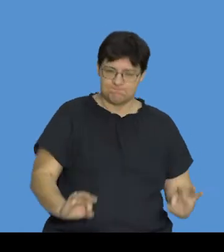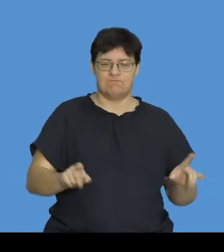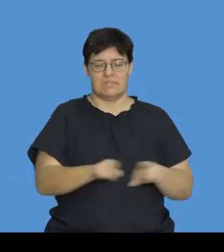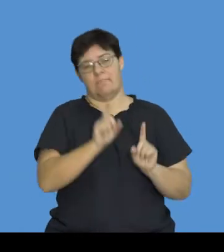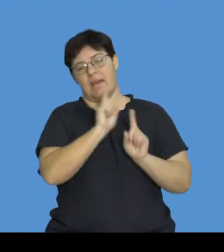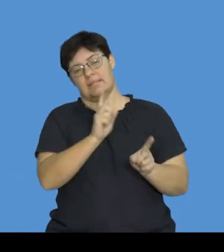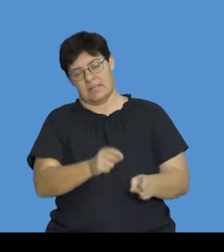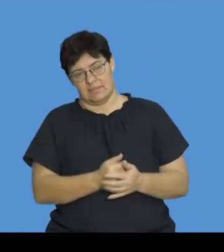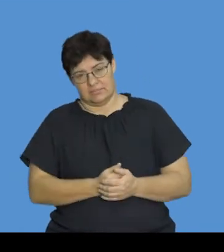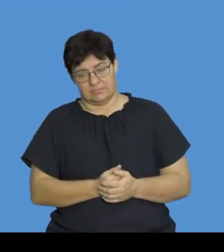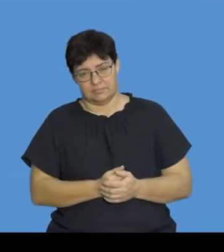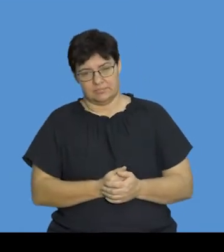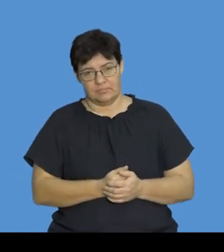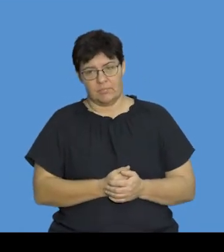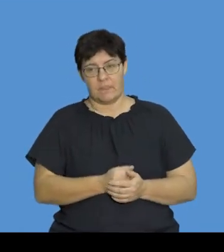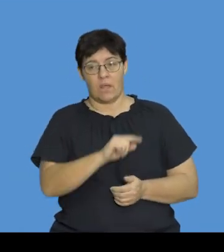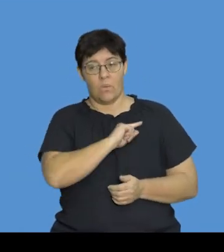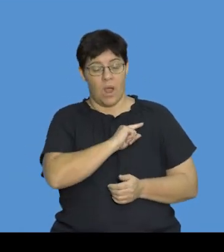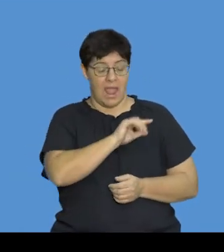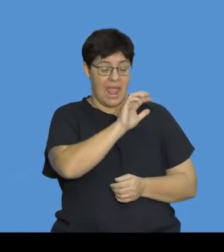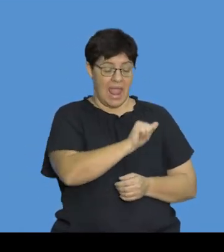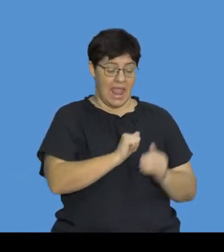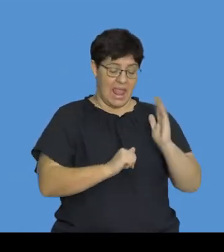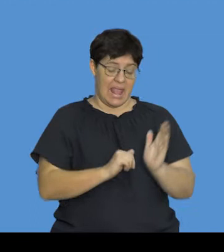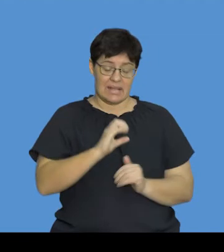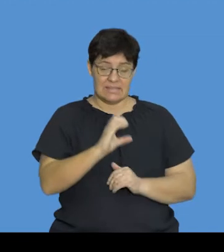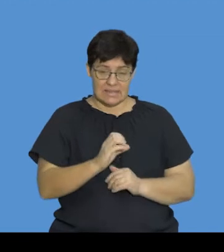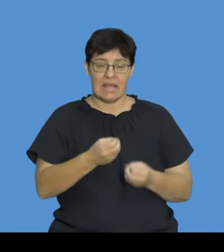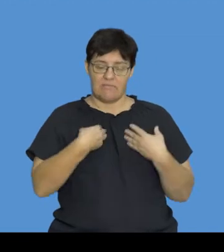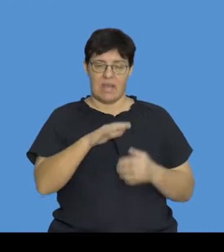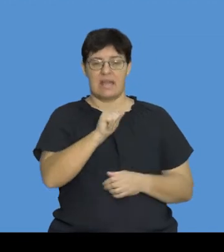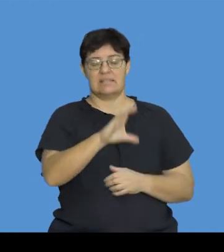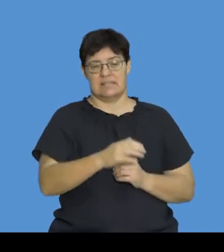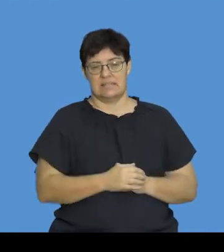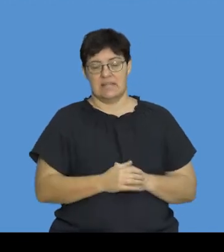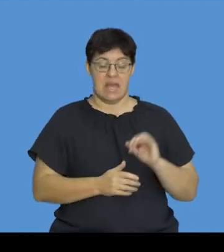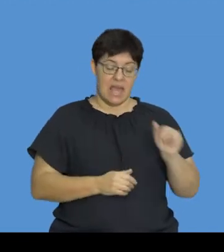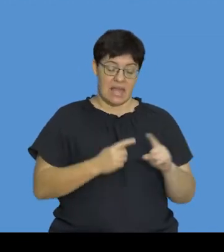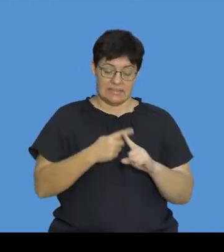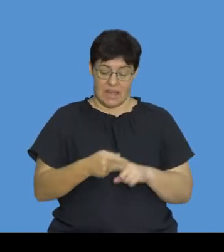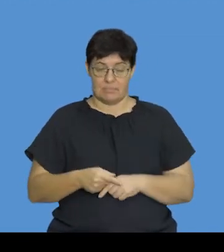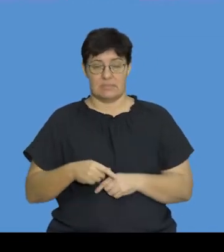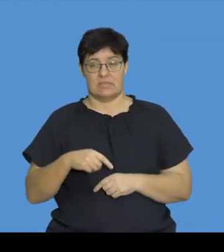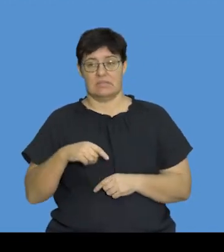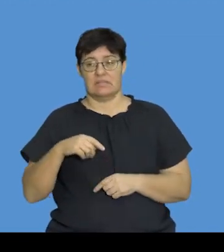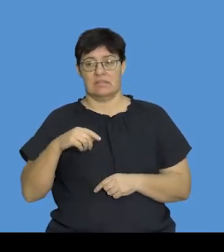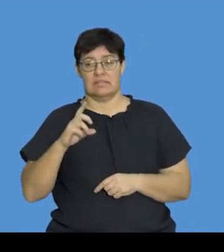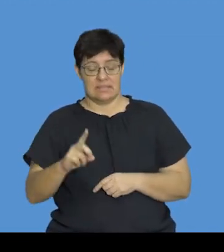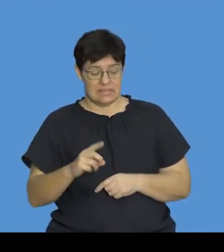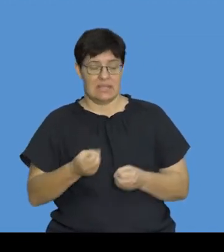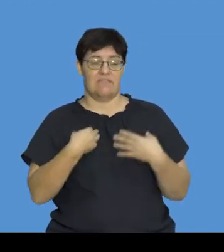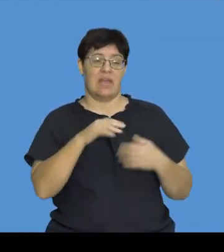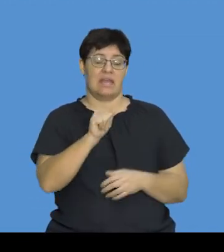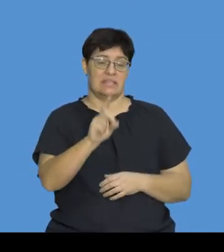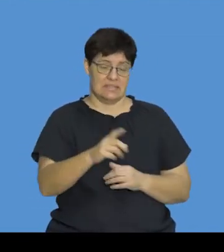answer as what I have. Because the A multiplied by C will give me AC. The A multiplied by D will give